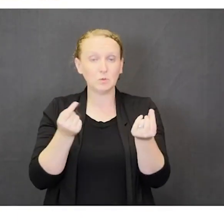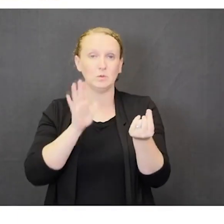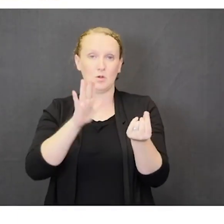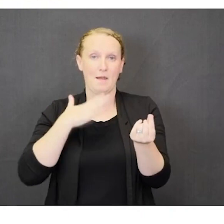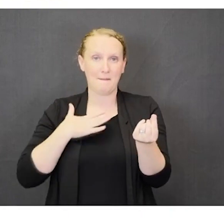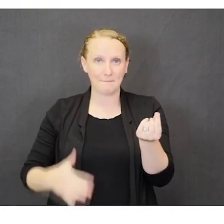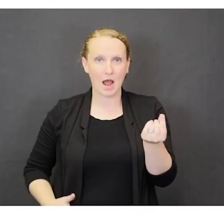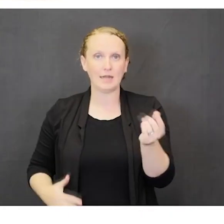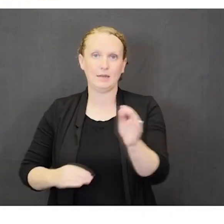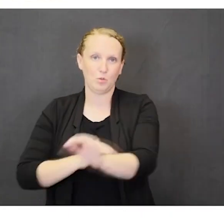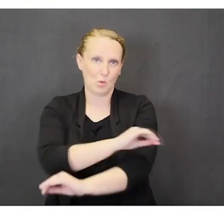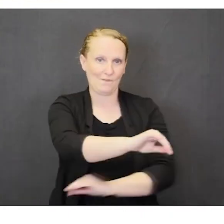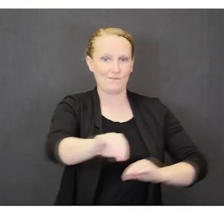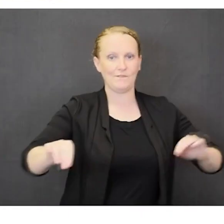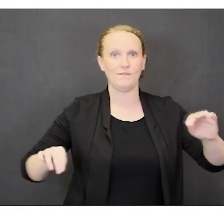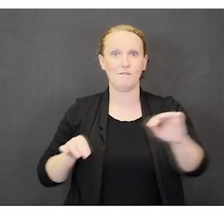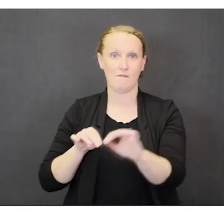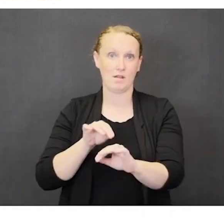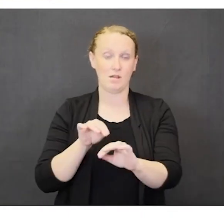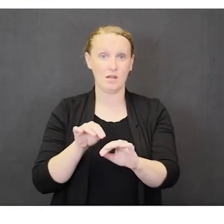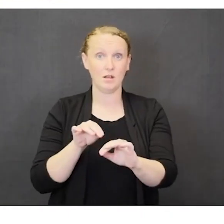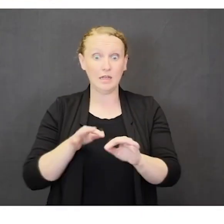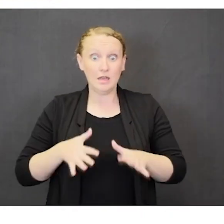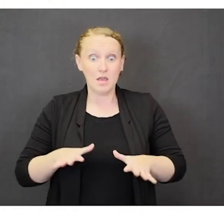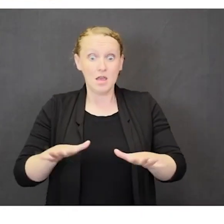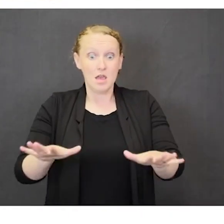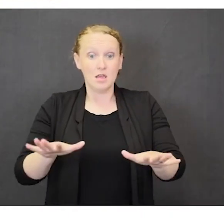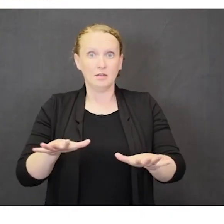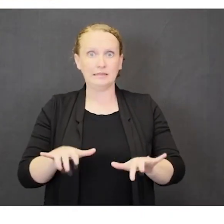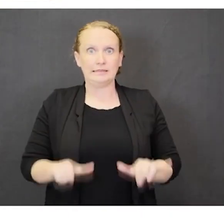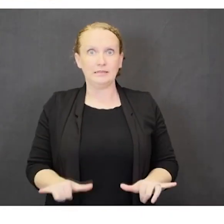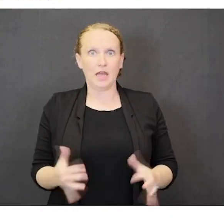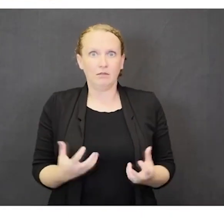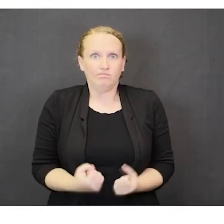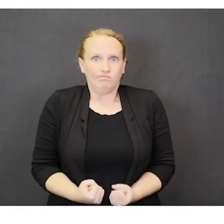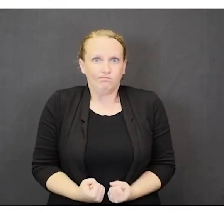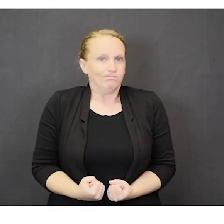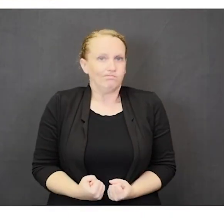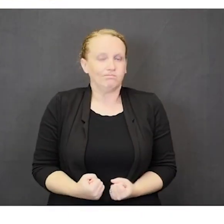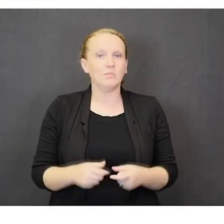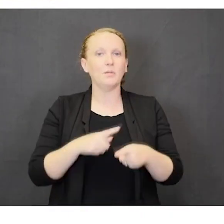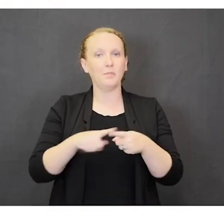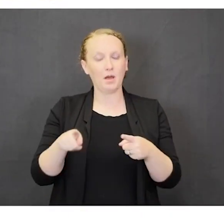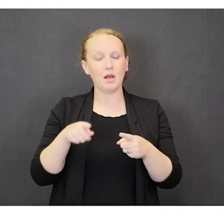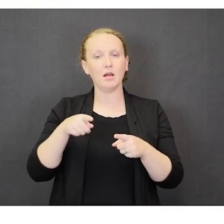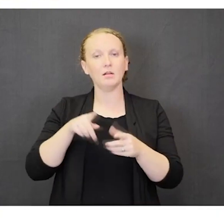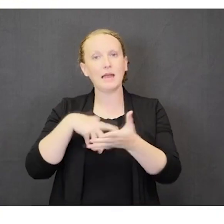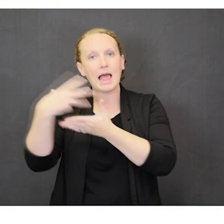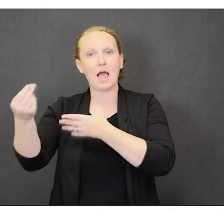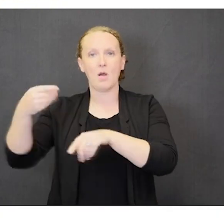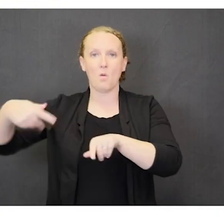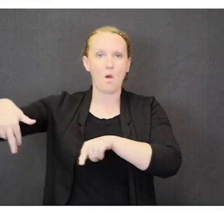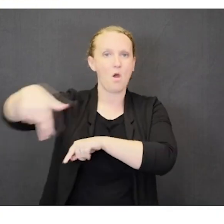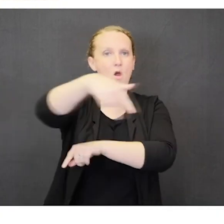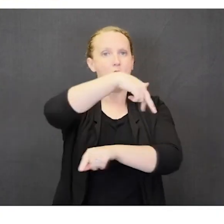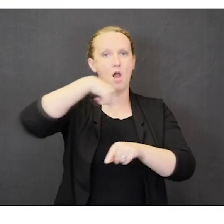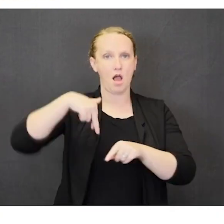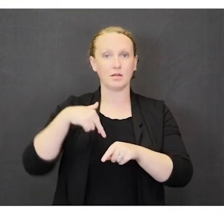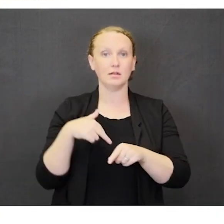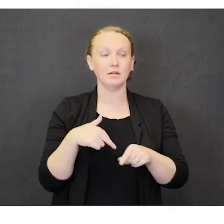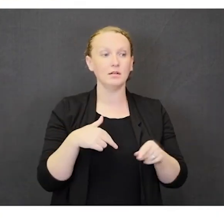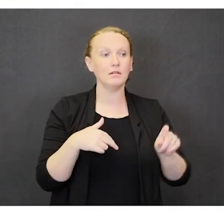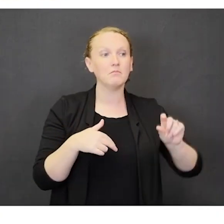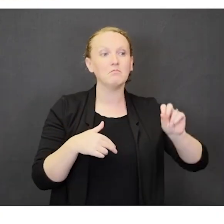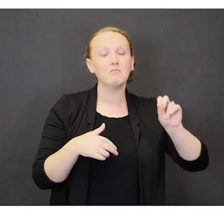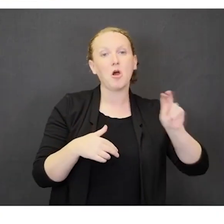body, move the anxiety through. Don't stay like this. So take a walk if you can still walk, turn the music